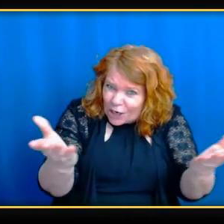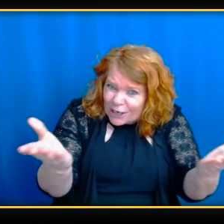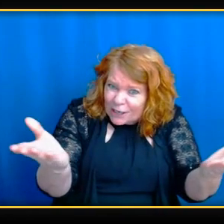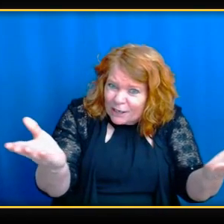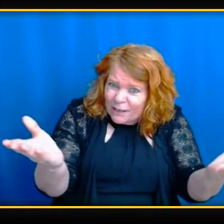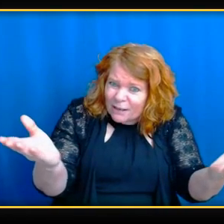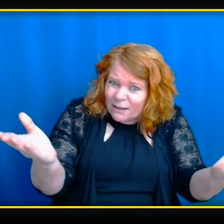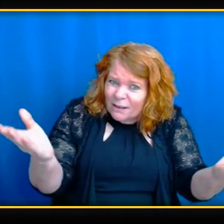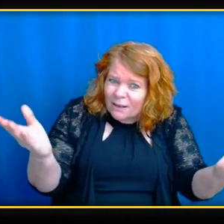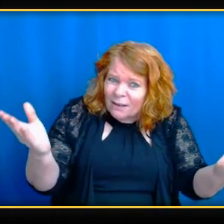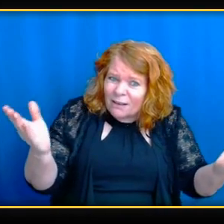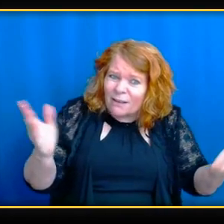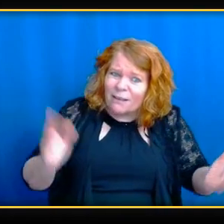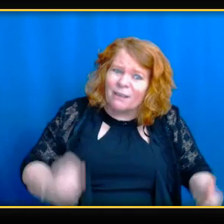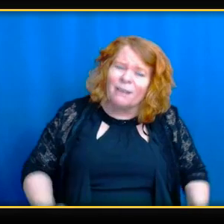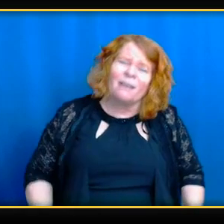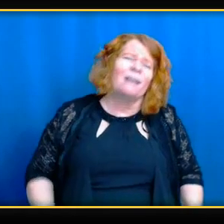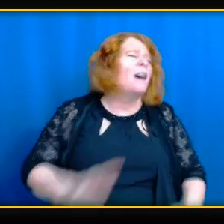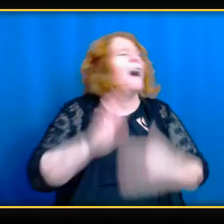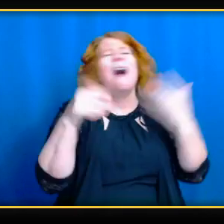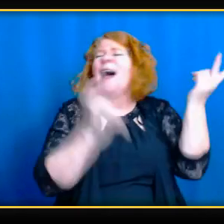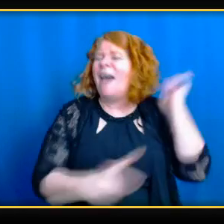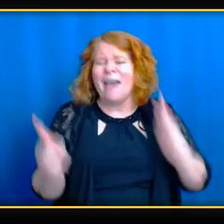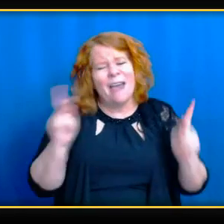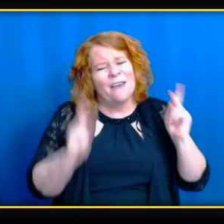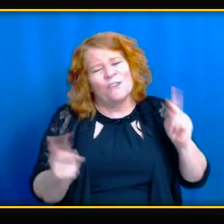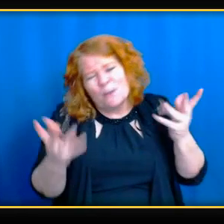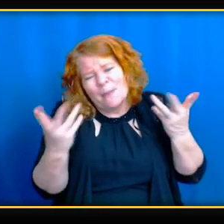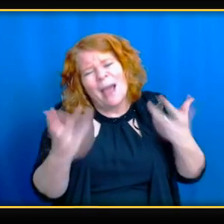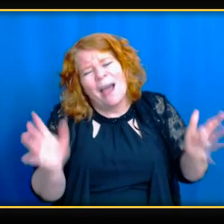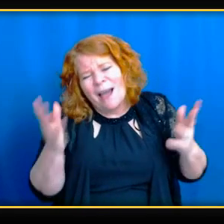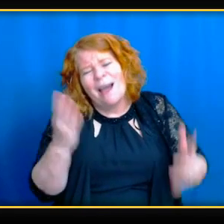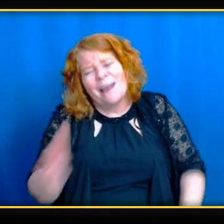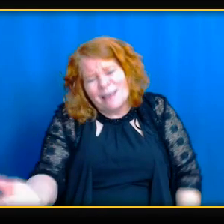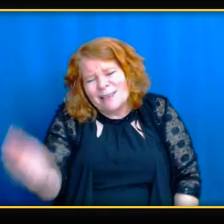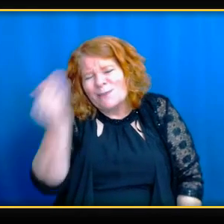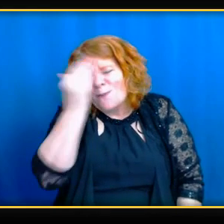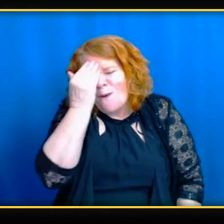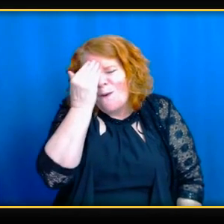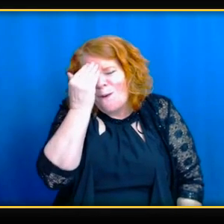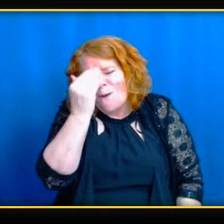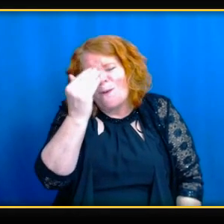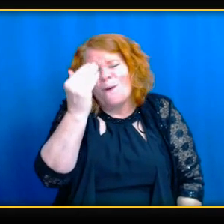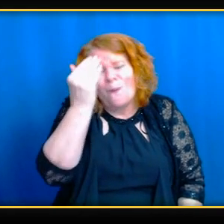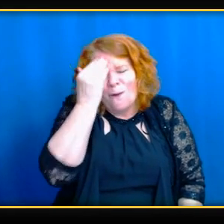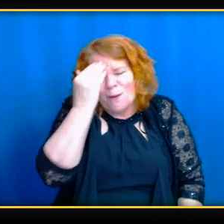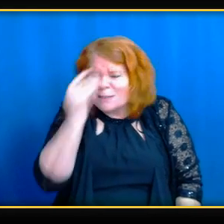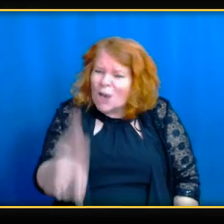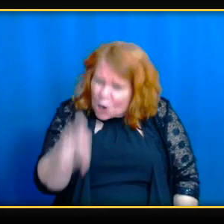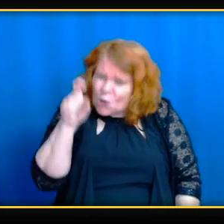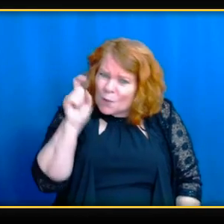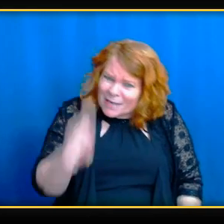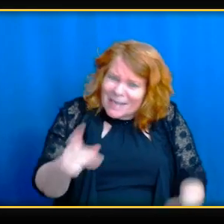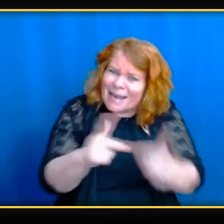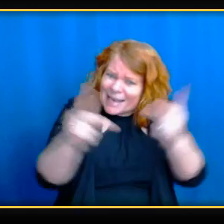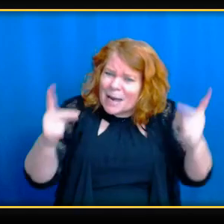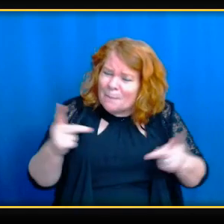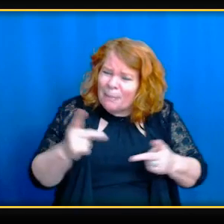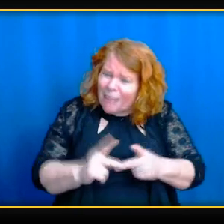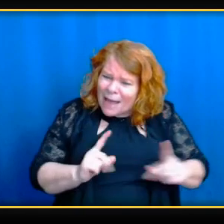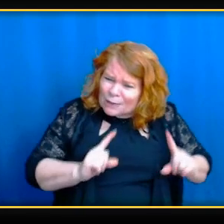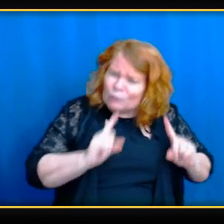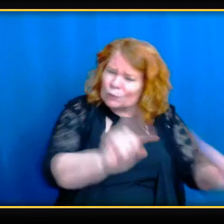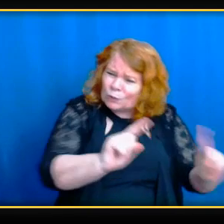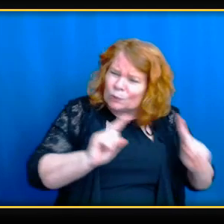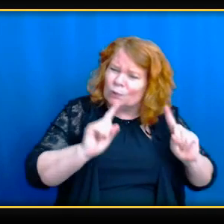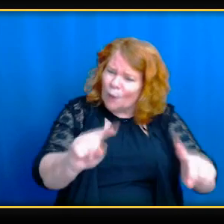So everybody knows that you need a place to go,